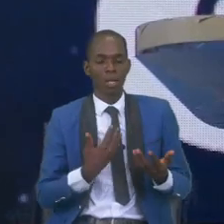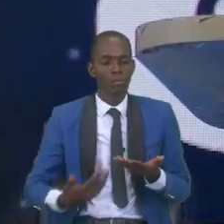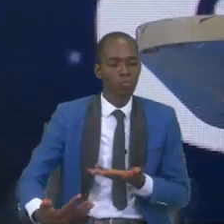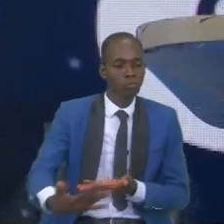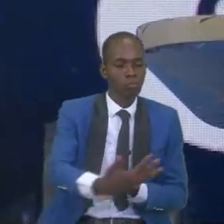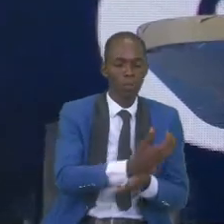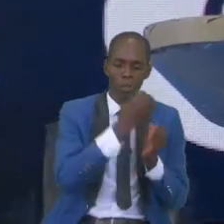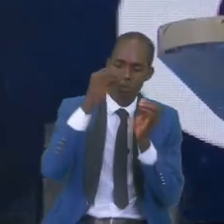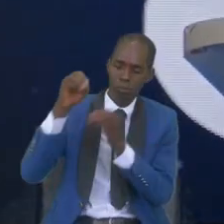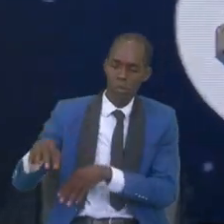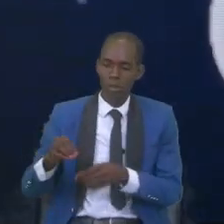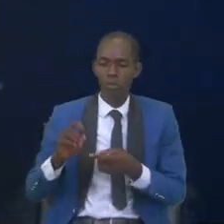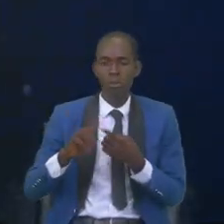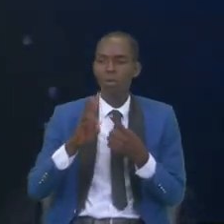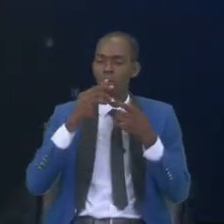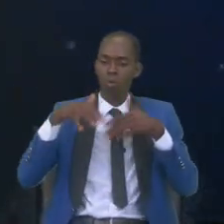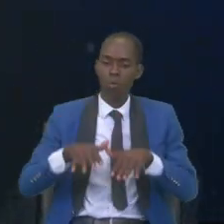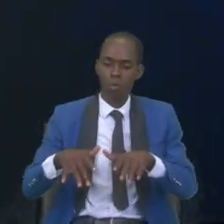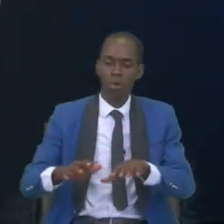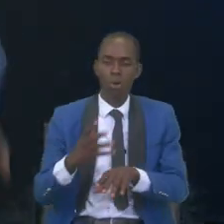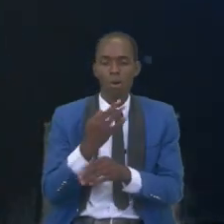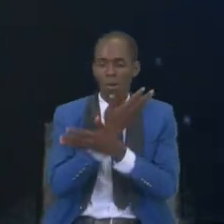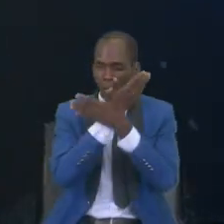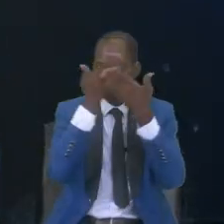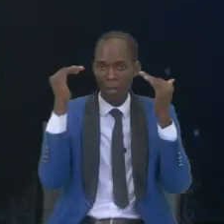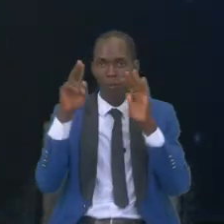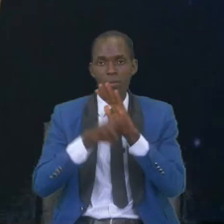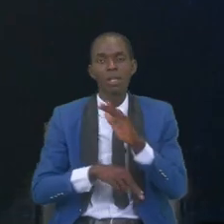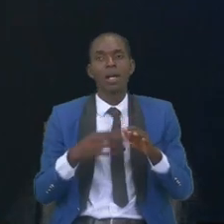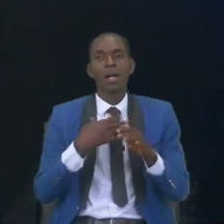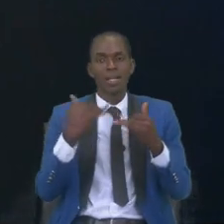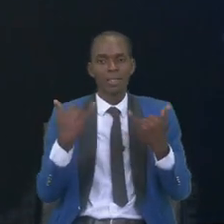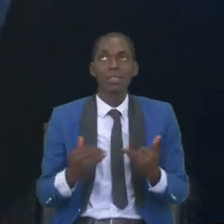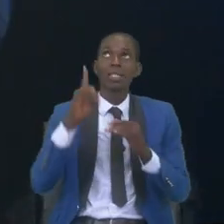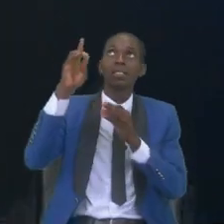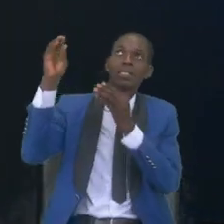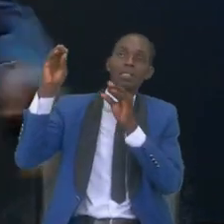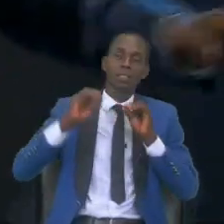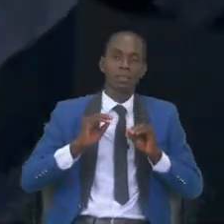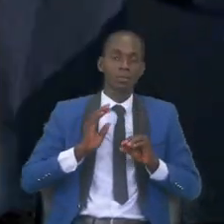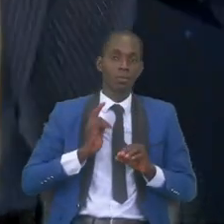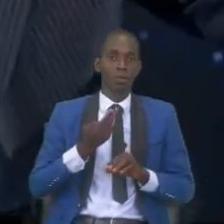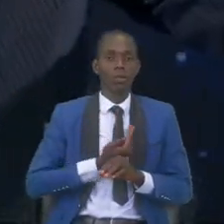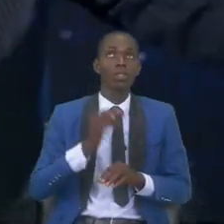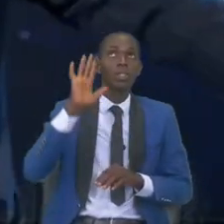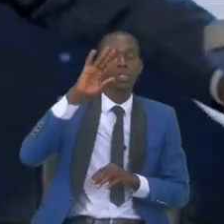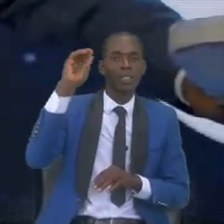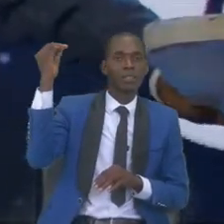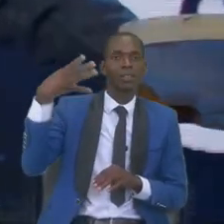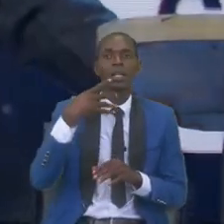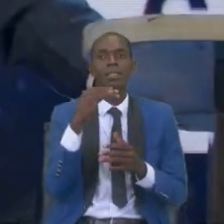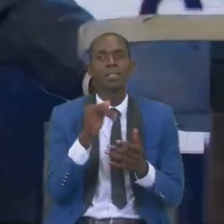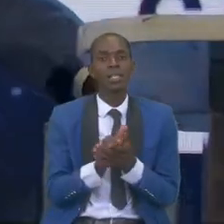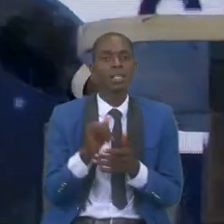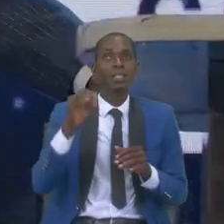his forgetfulness. And now he gives us the grace to live in freedom, free from sin. And he says that God that